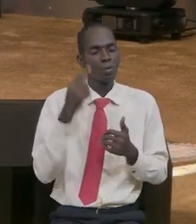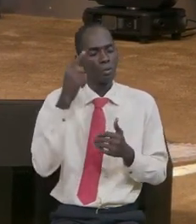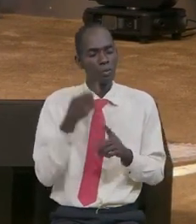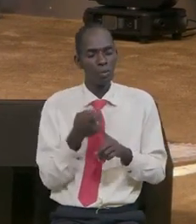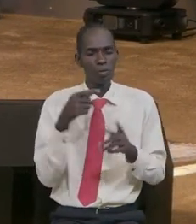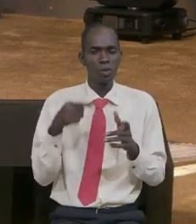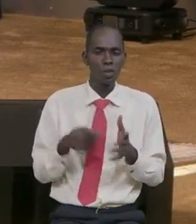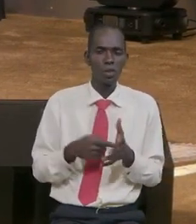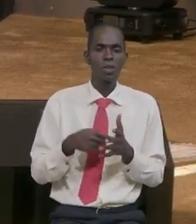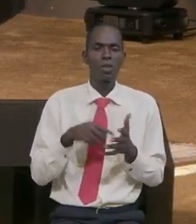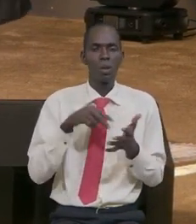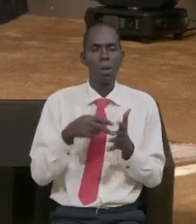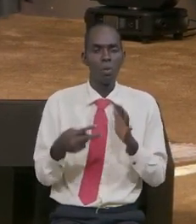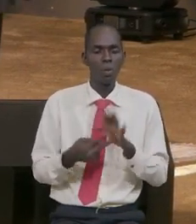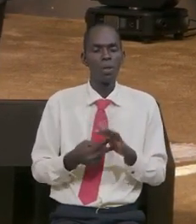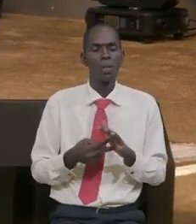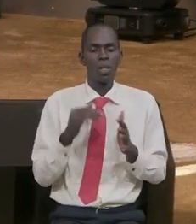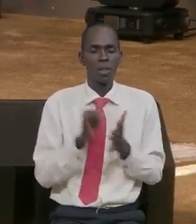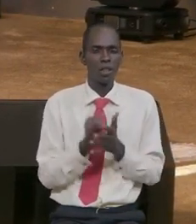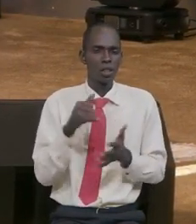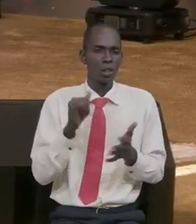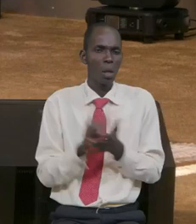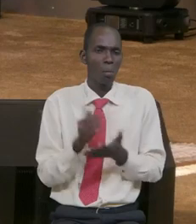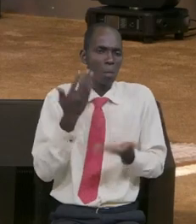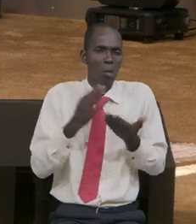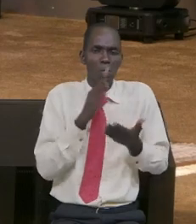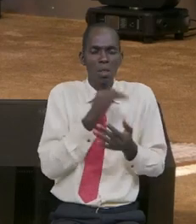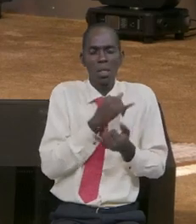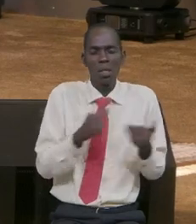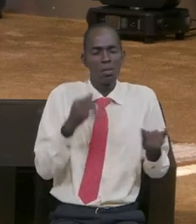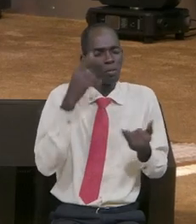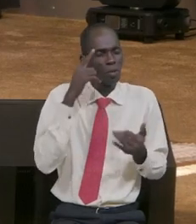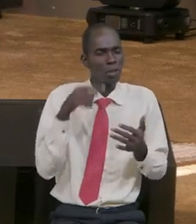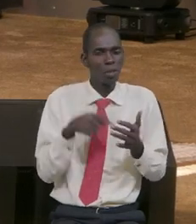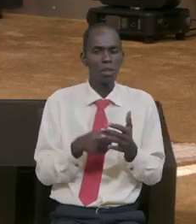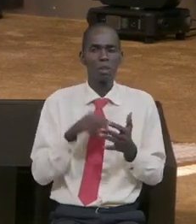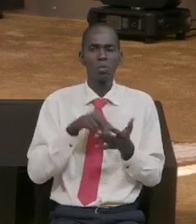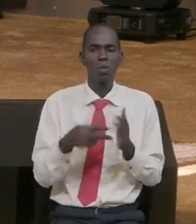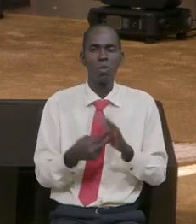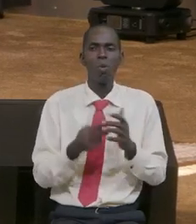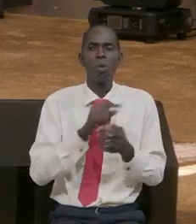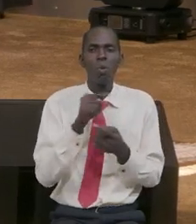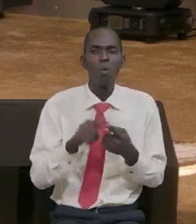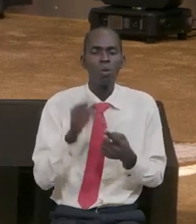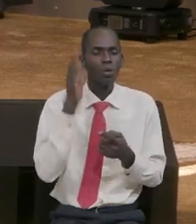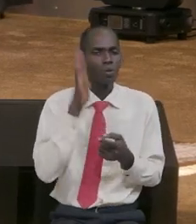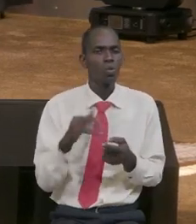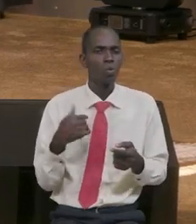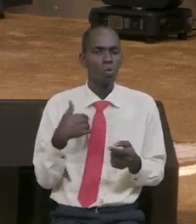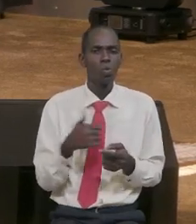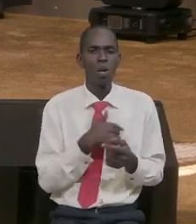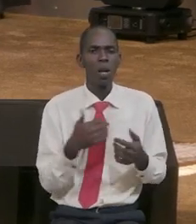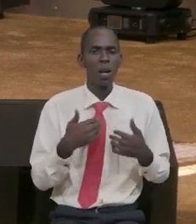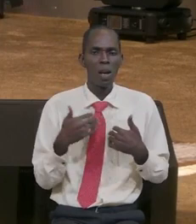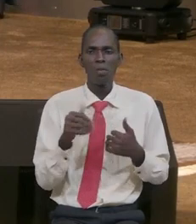sick we thought that might be the end? For this purpose. Why do we have any special